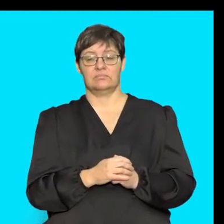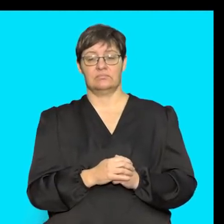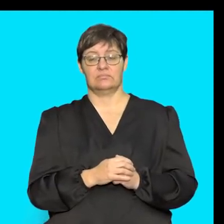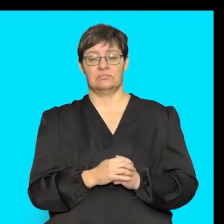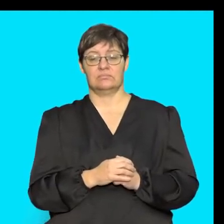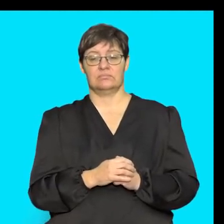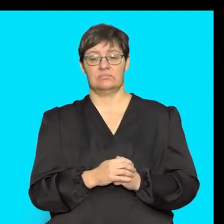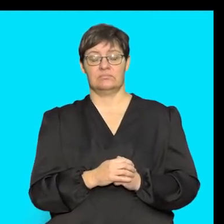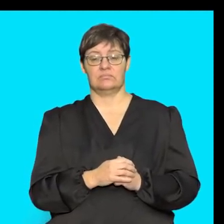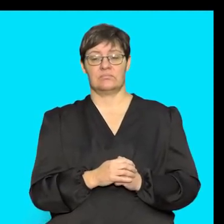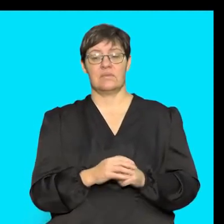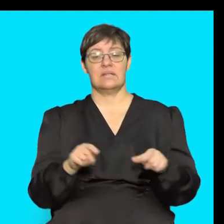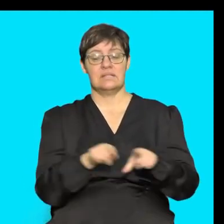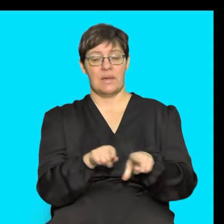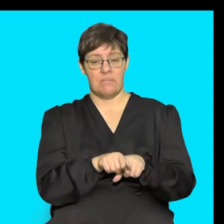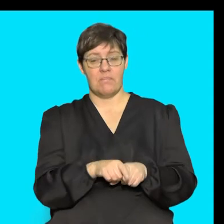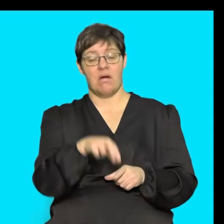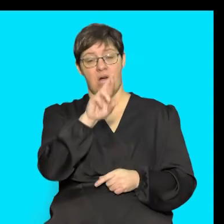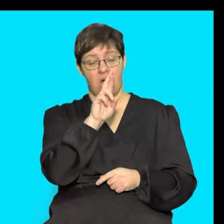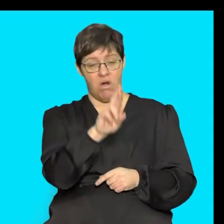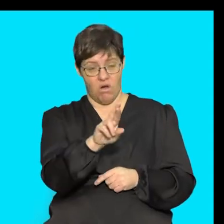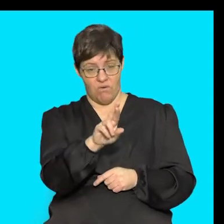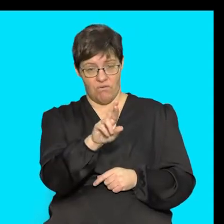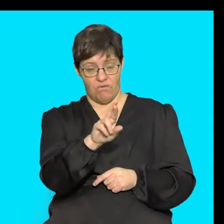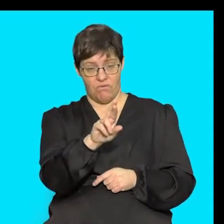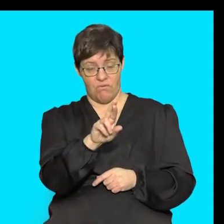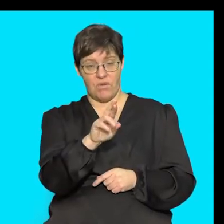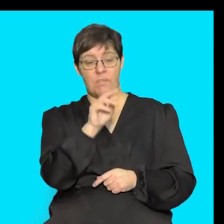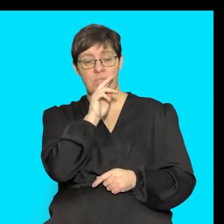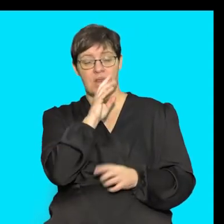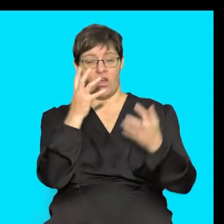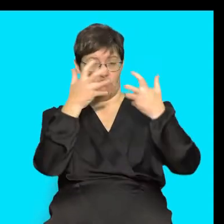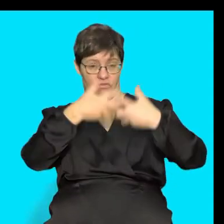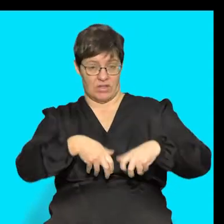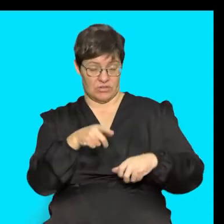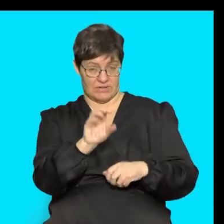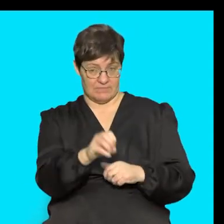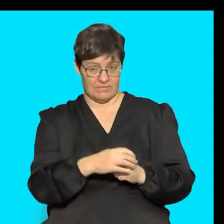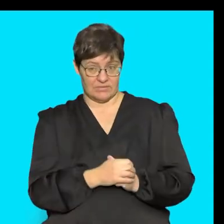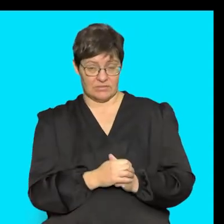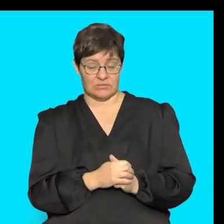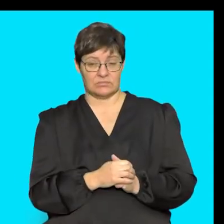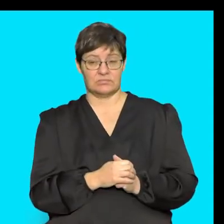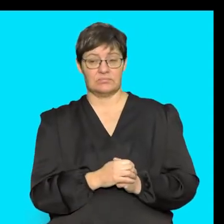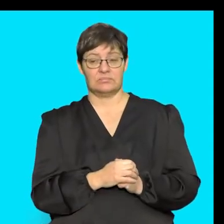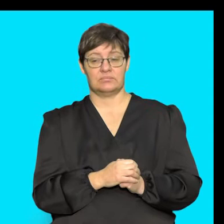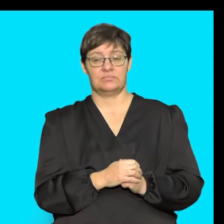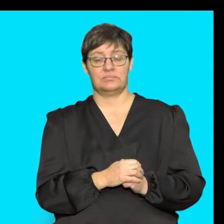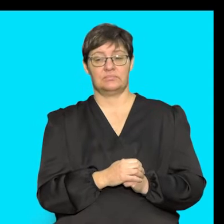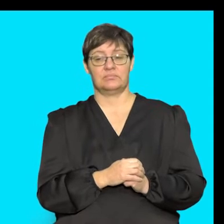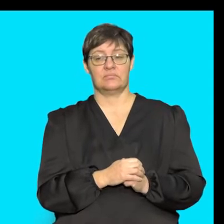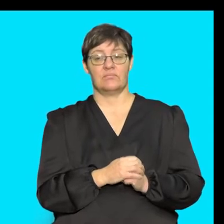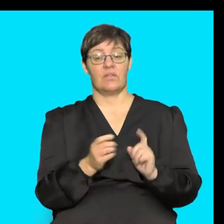A and the value of B. And also remember that R means correlation also.